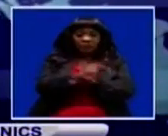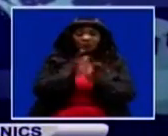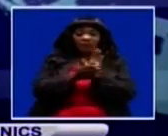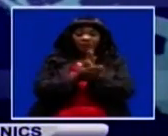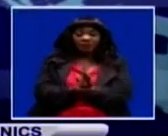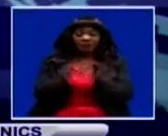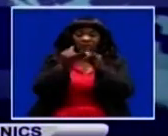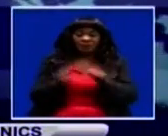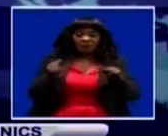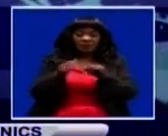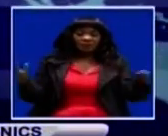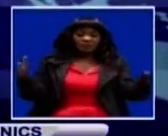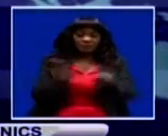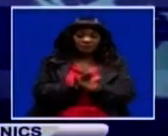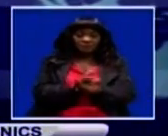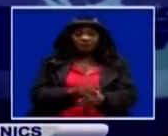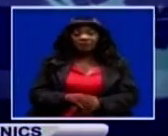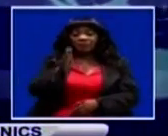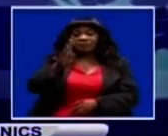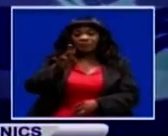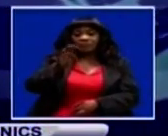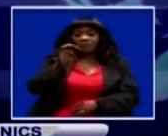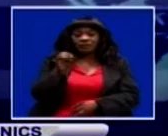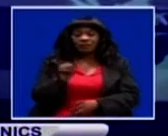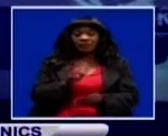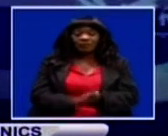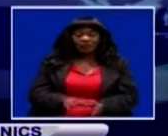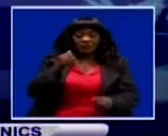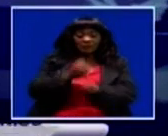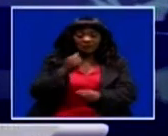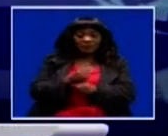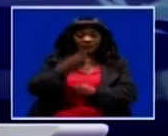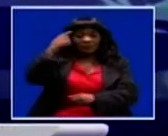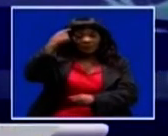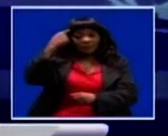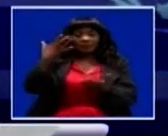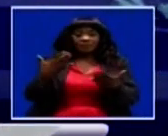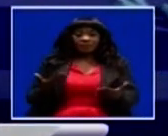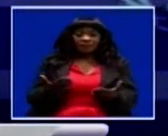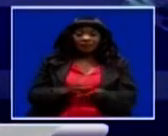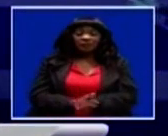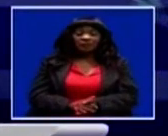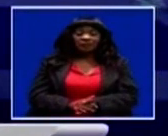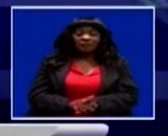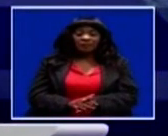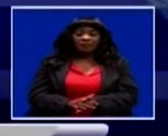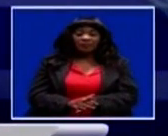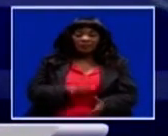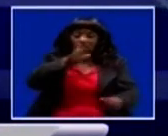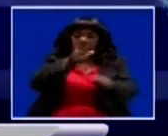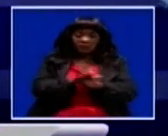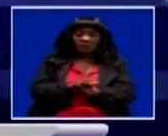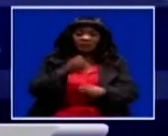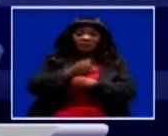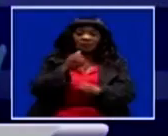fully implemented. The BRE notes that it will endeavour to work with the government because it is fulfilling the aspirations